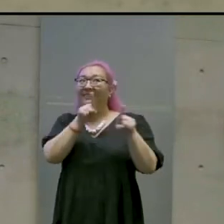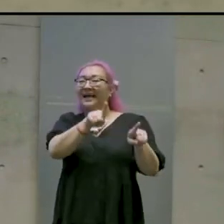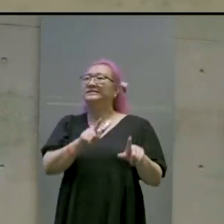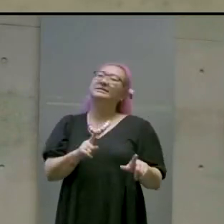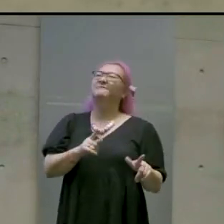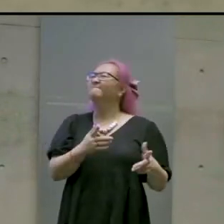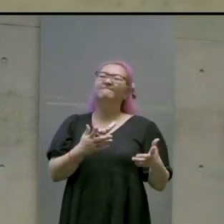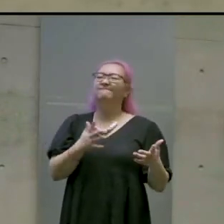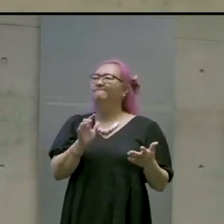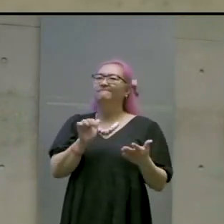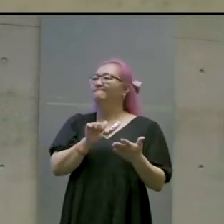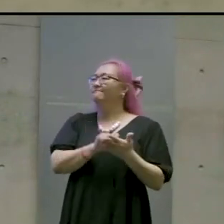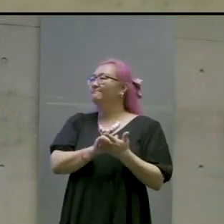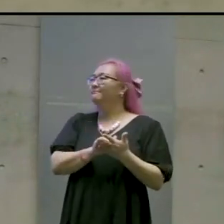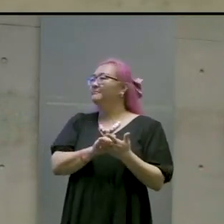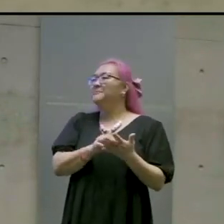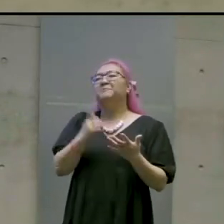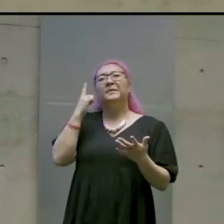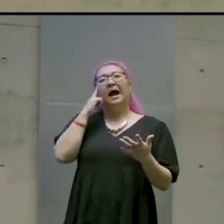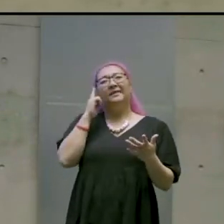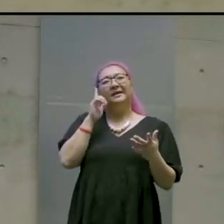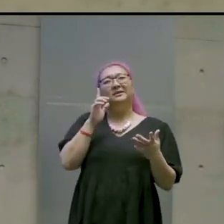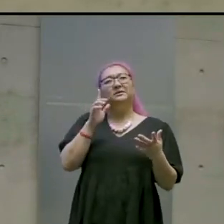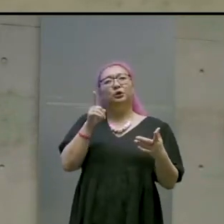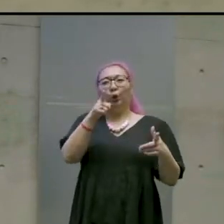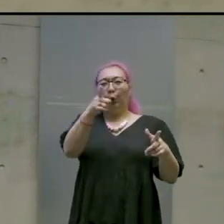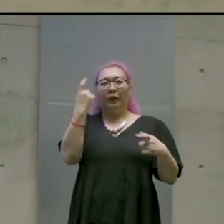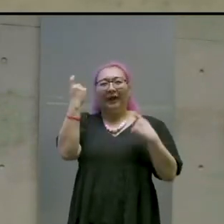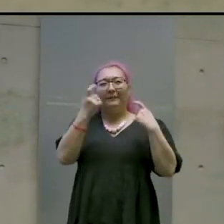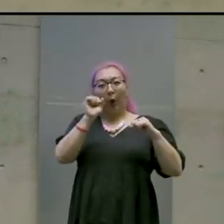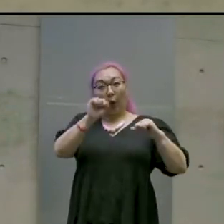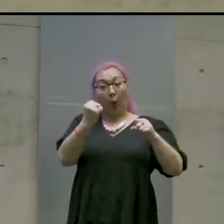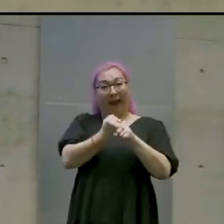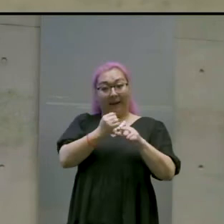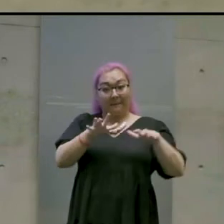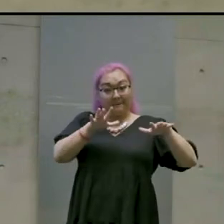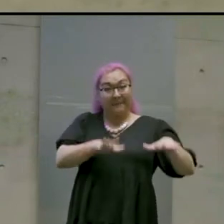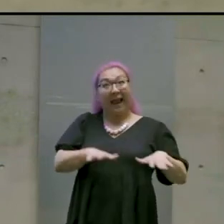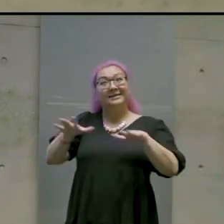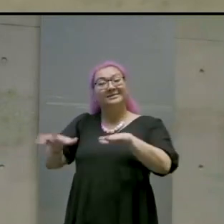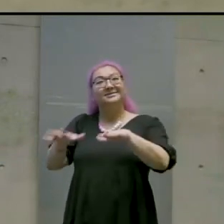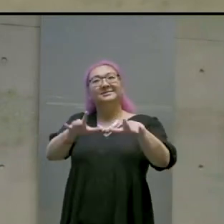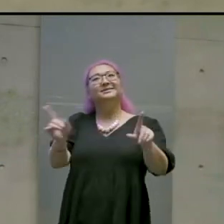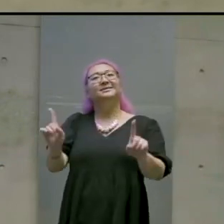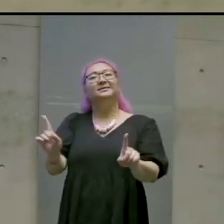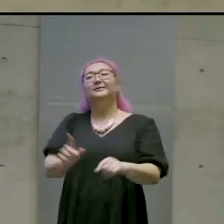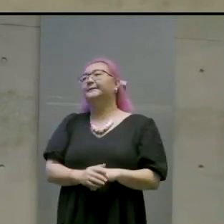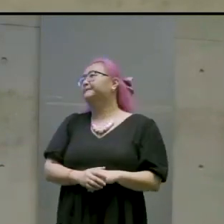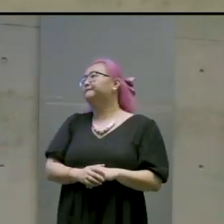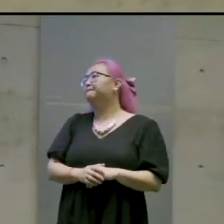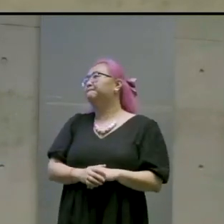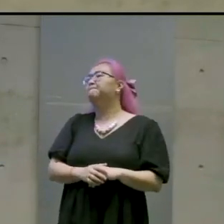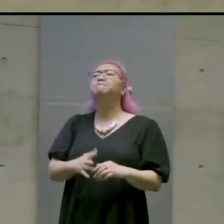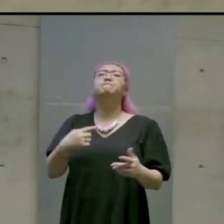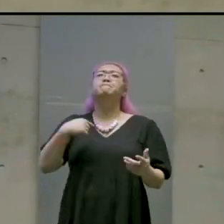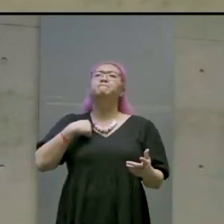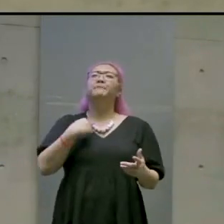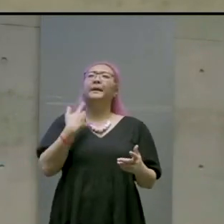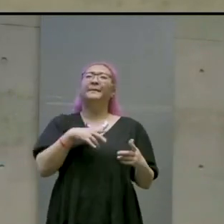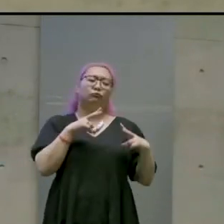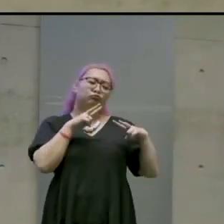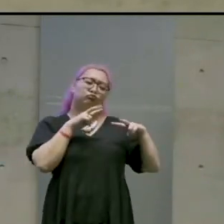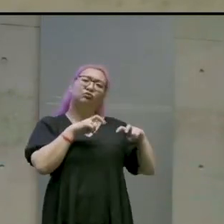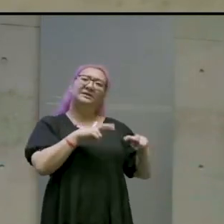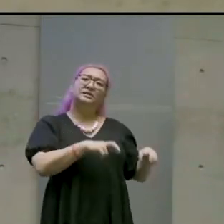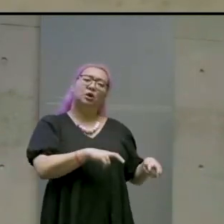it probably is partly a matter of pacing. The other thing I would add is from research that I read about